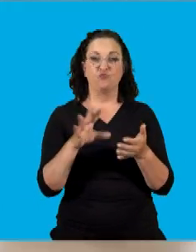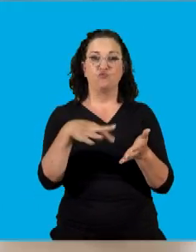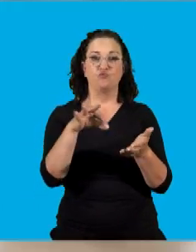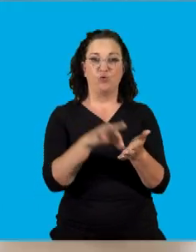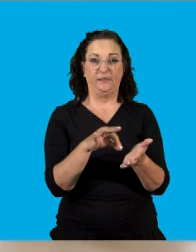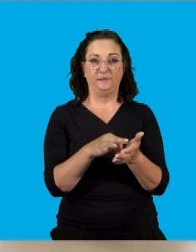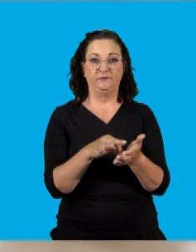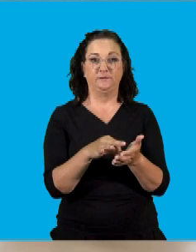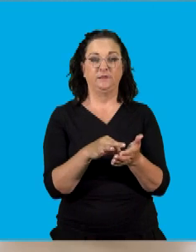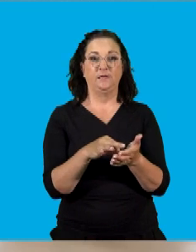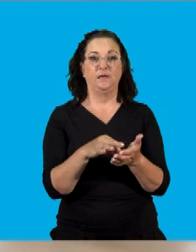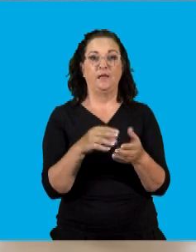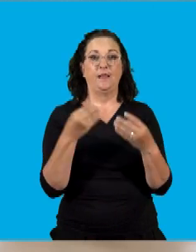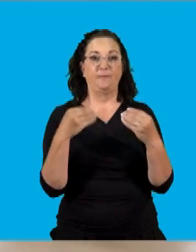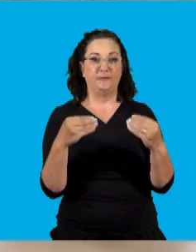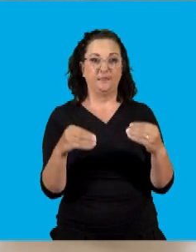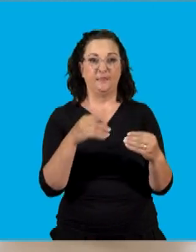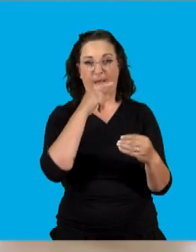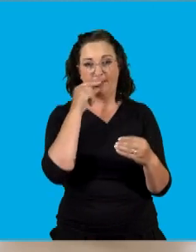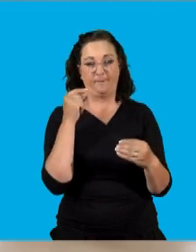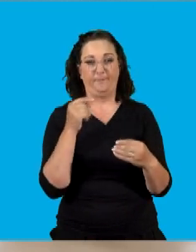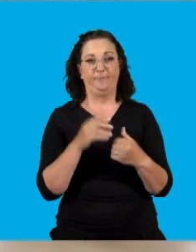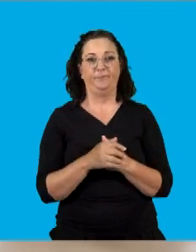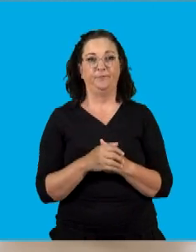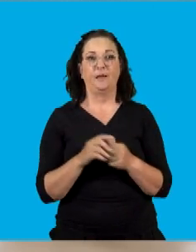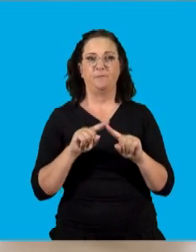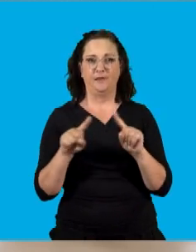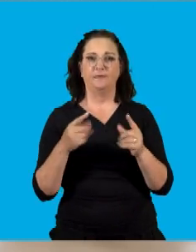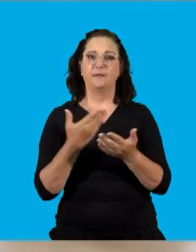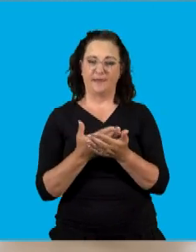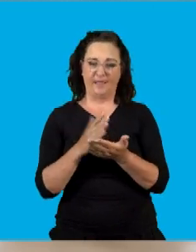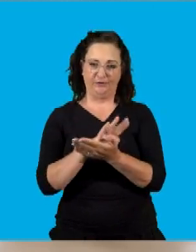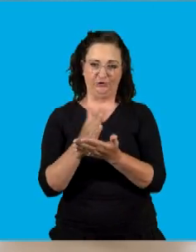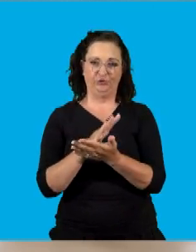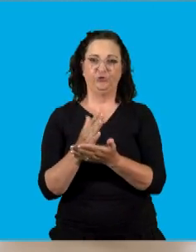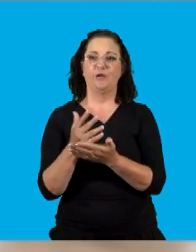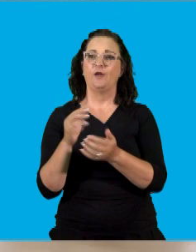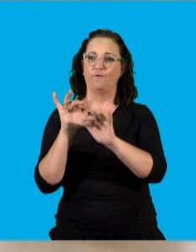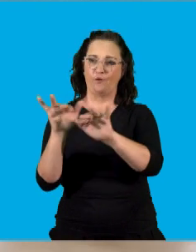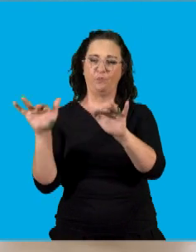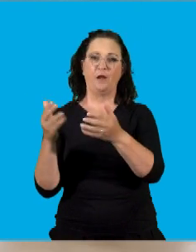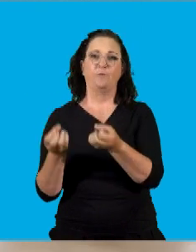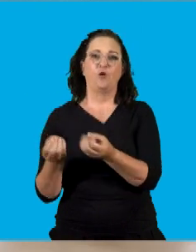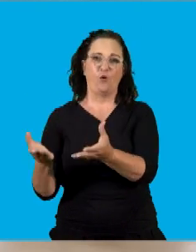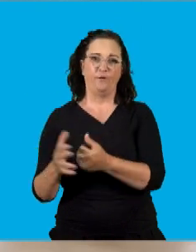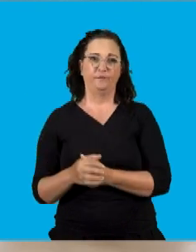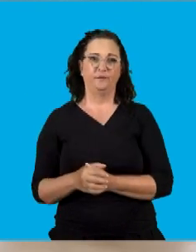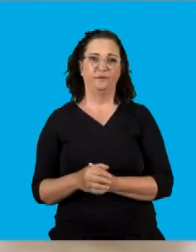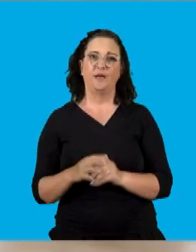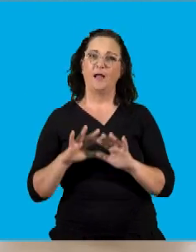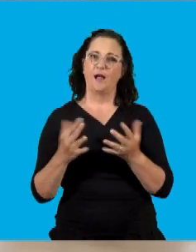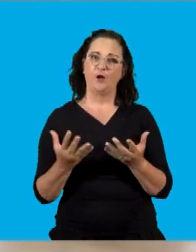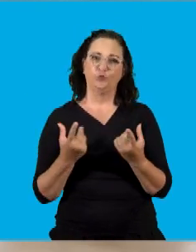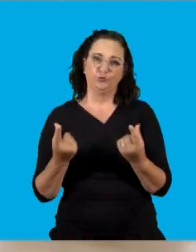registered entity, a registered enterprise, which is registered to offer its shares to the general public. How